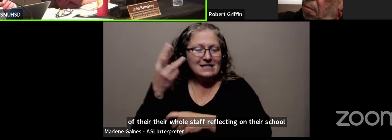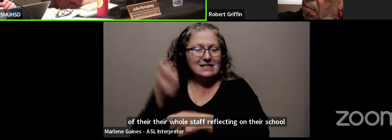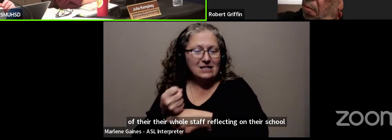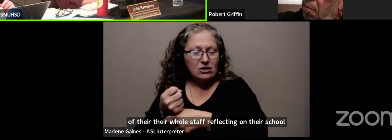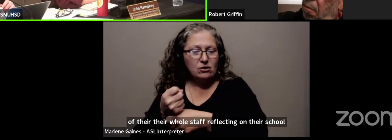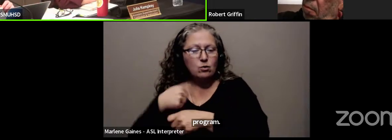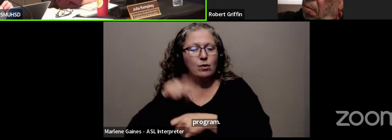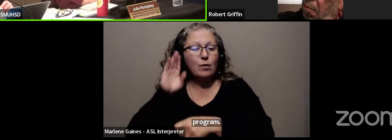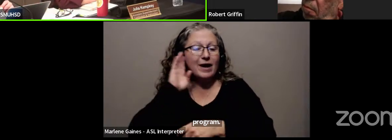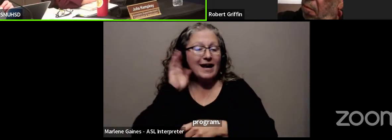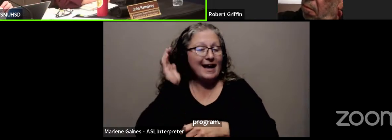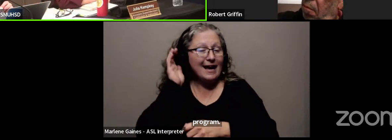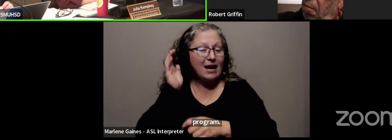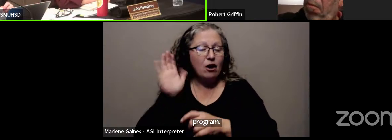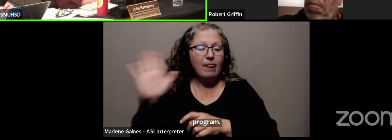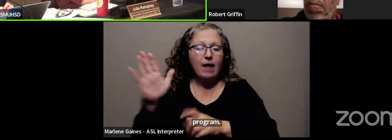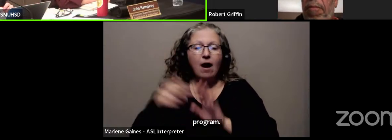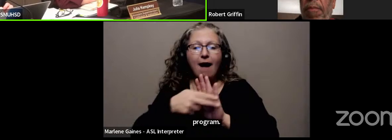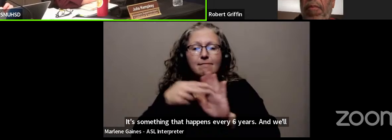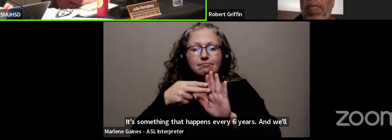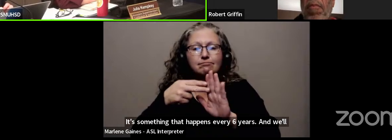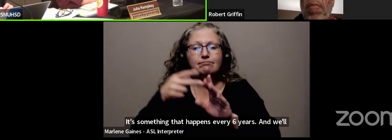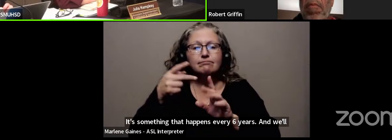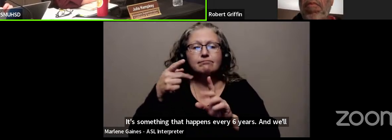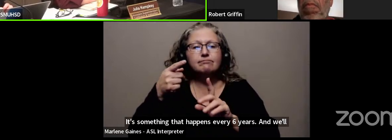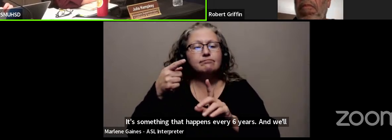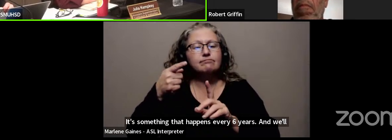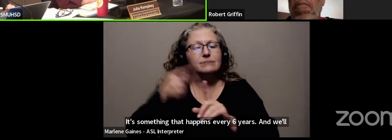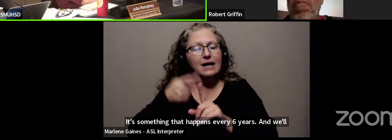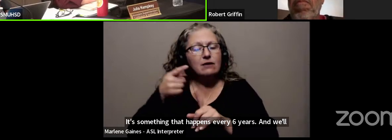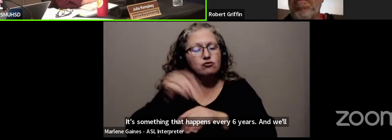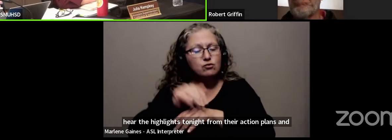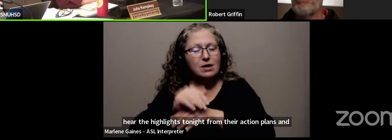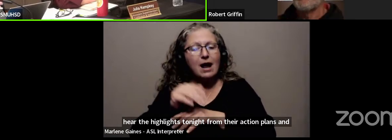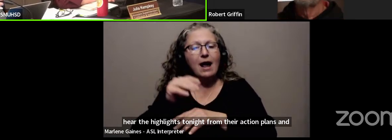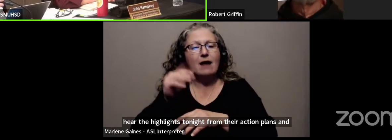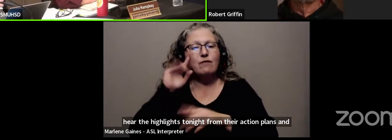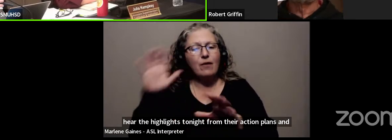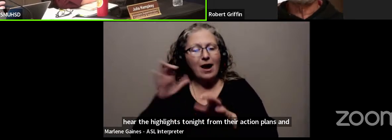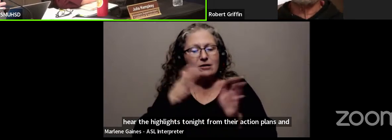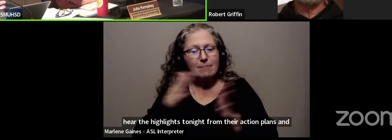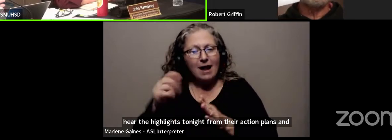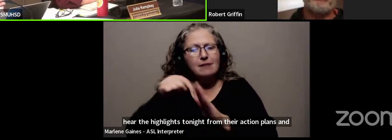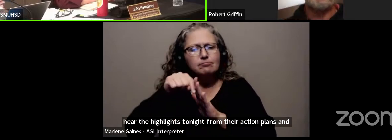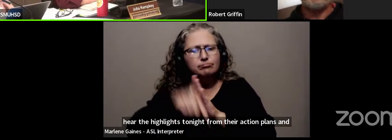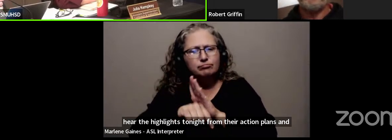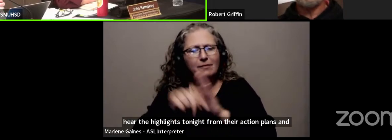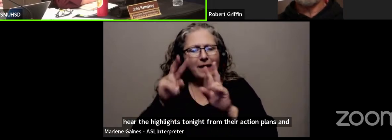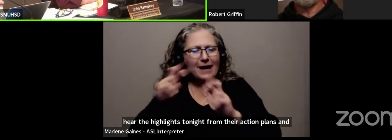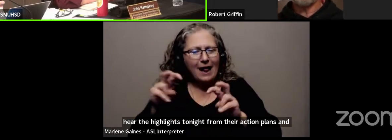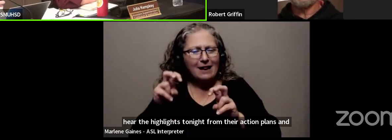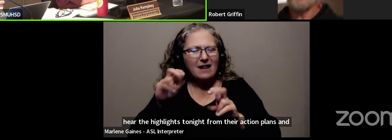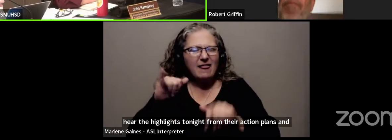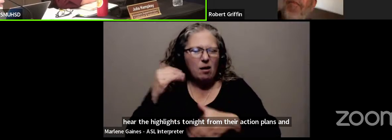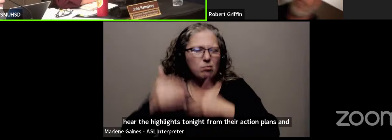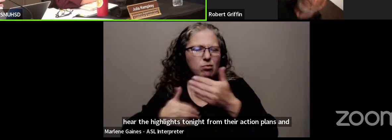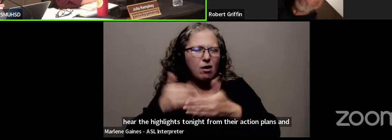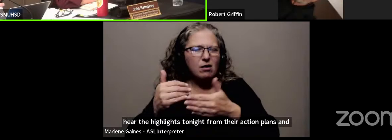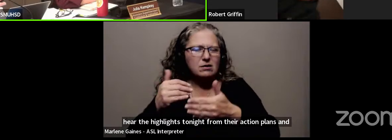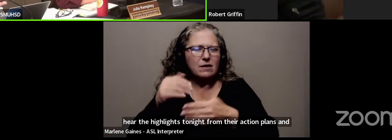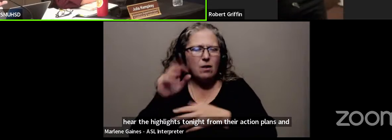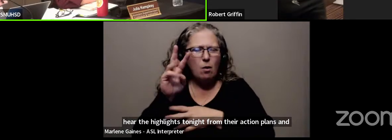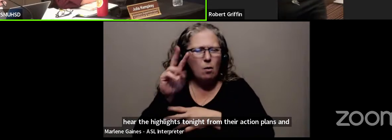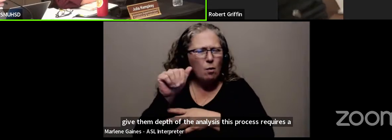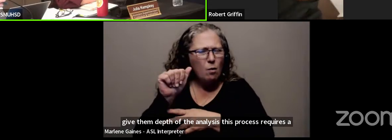hear the highlights tonight from their action plans. And given the depth of the analysis this process requires, the WASC action